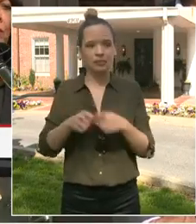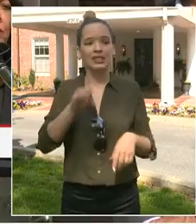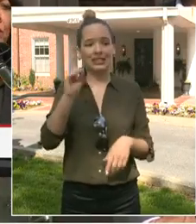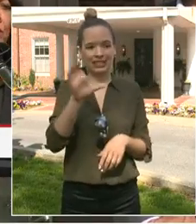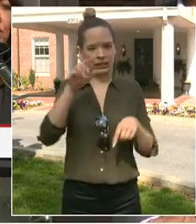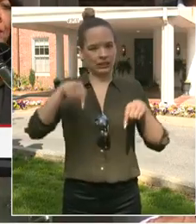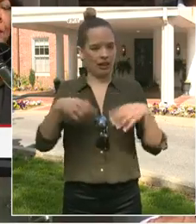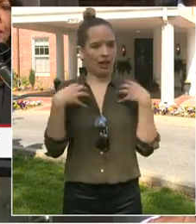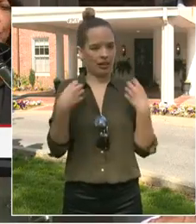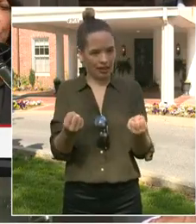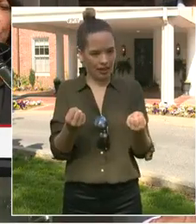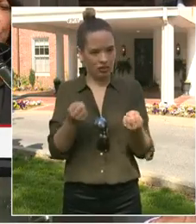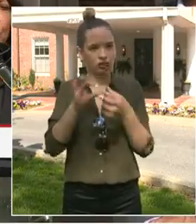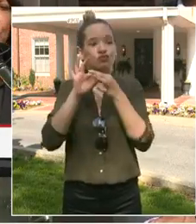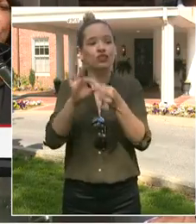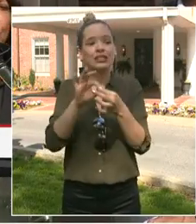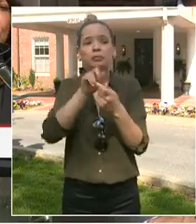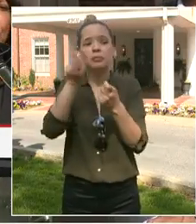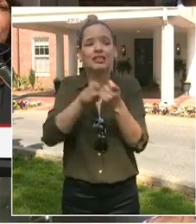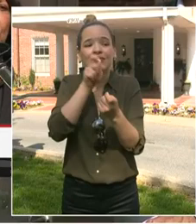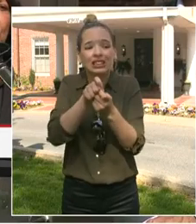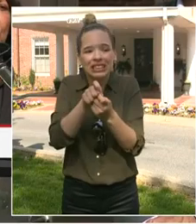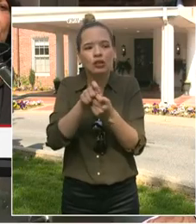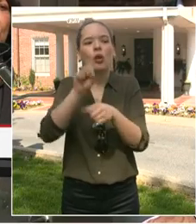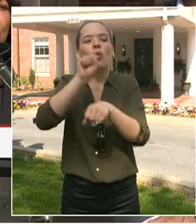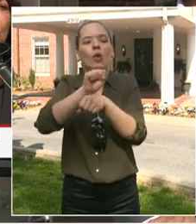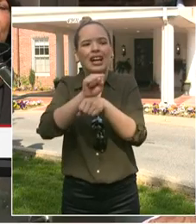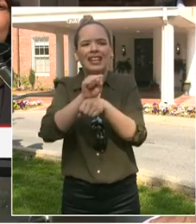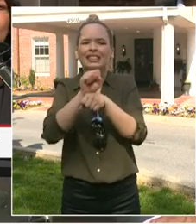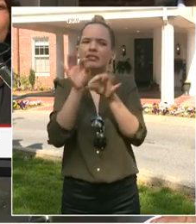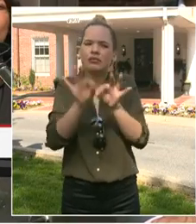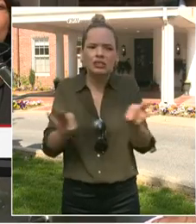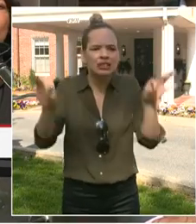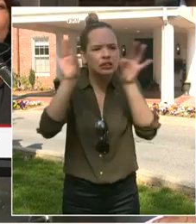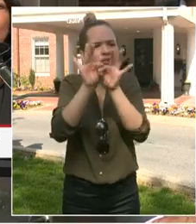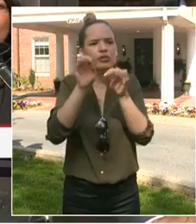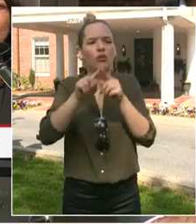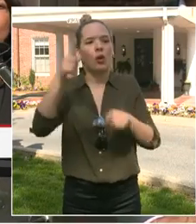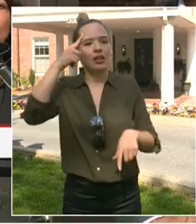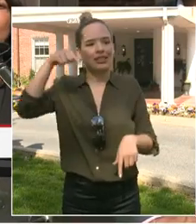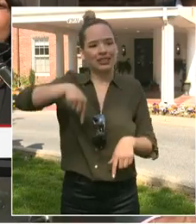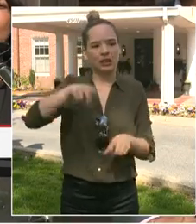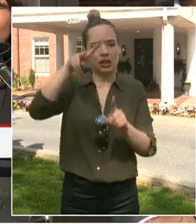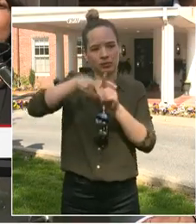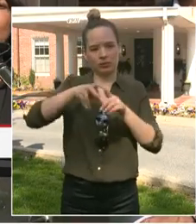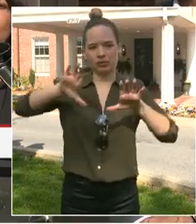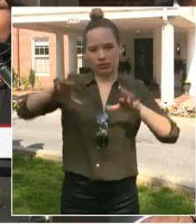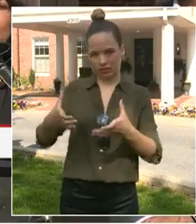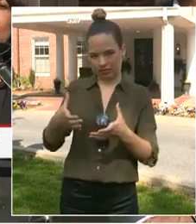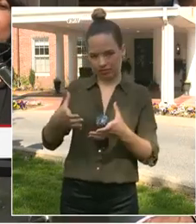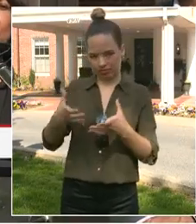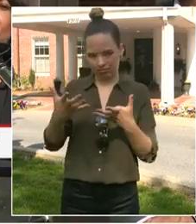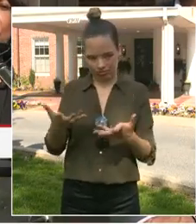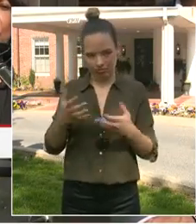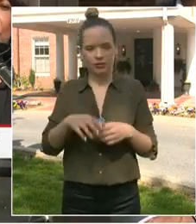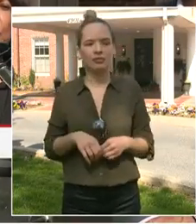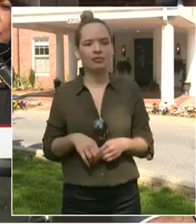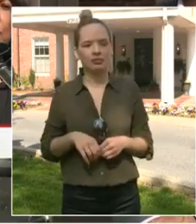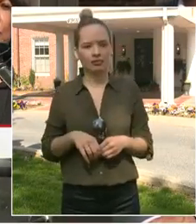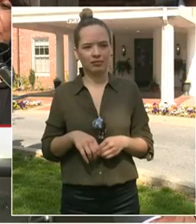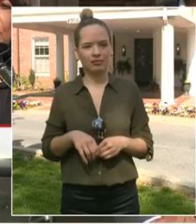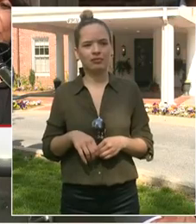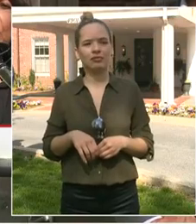to this very specific work, the critical work that this task force will do in the coming months. You know, here